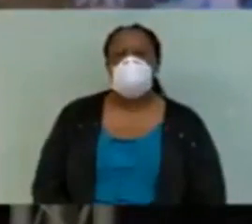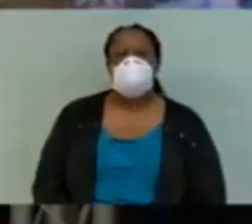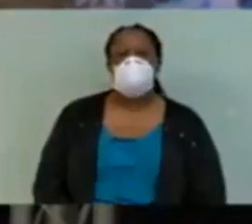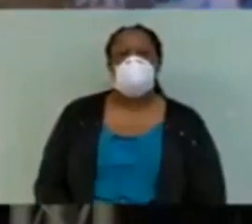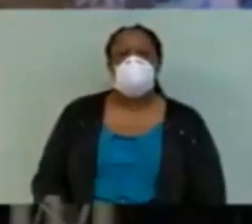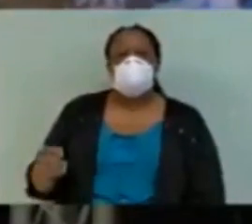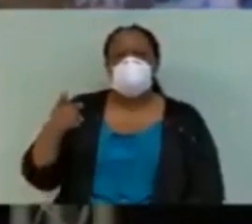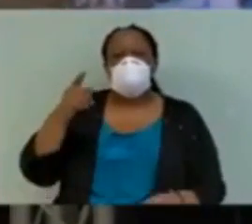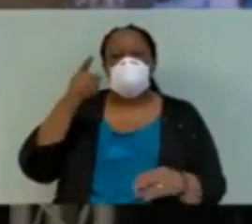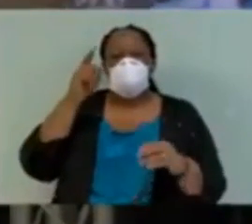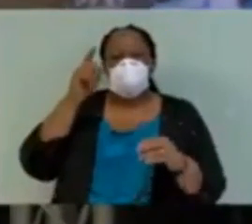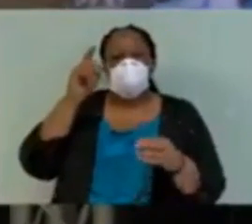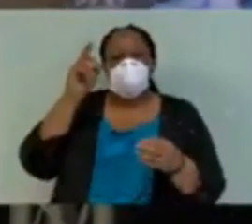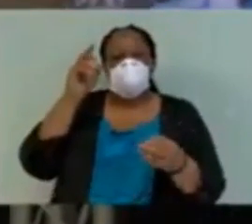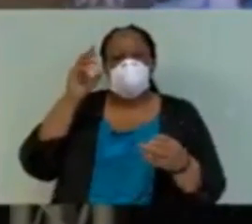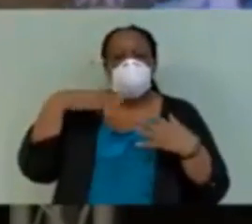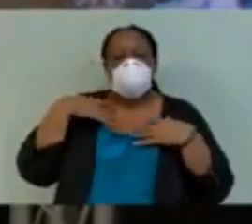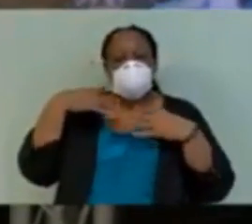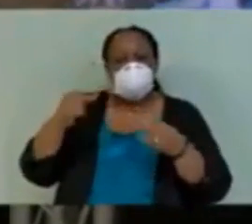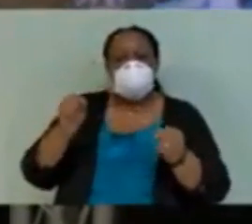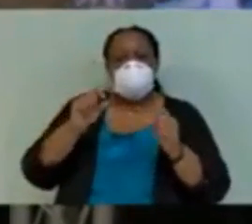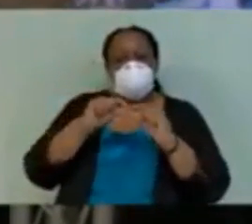ease that hardship from time to time.